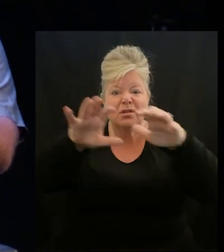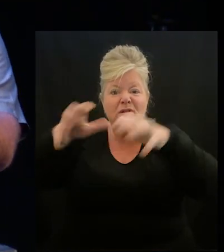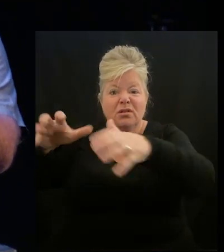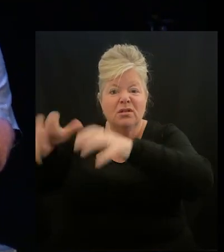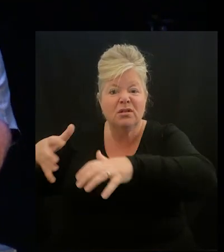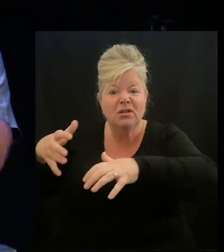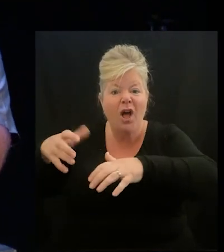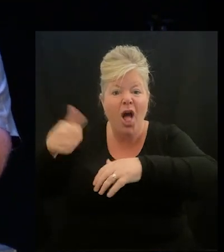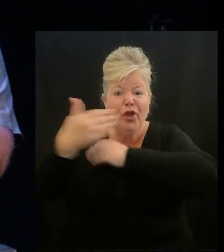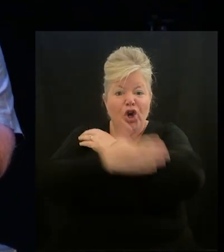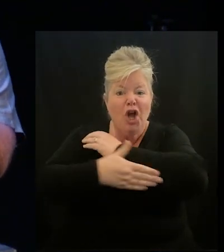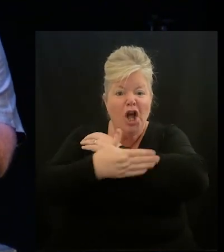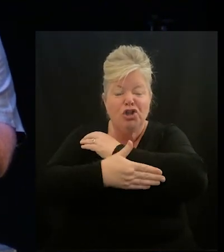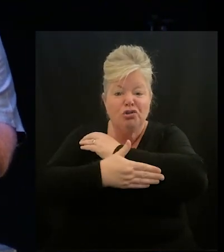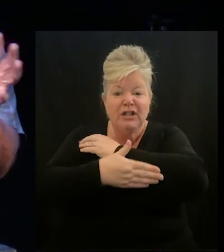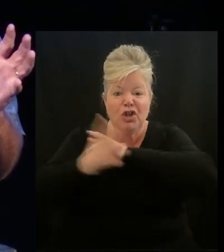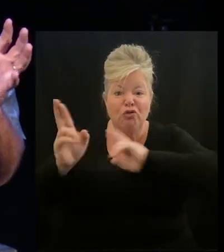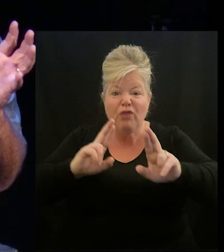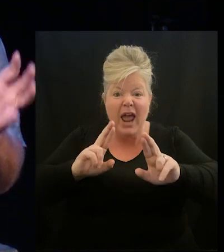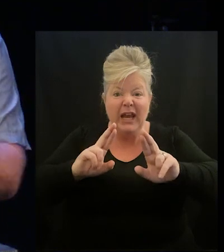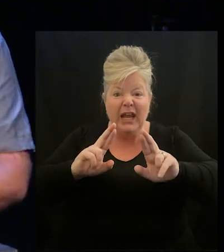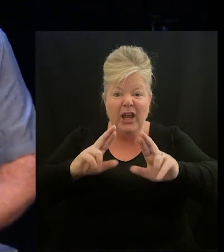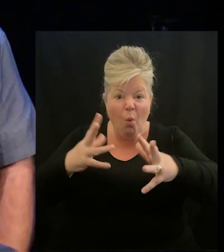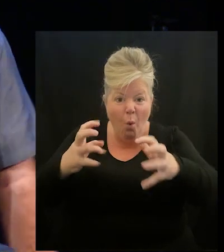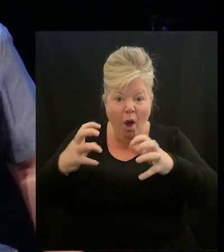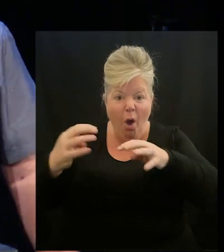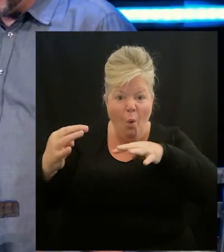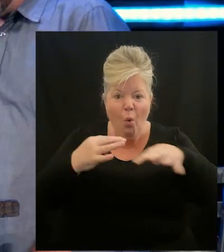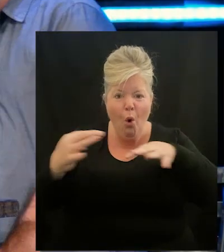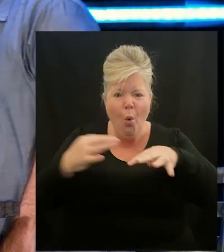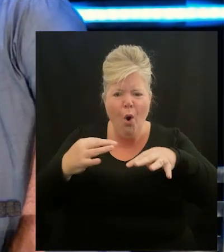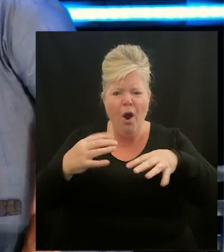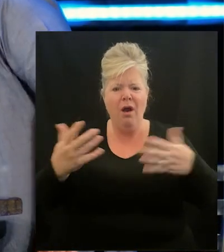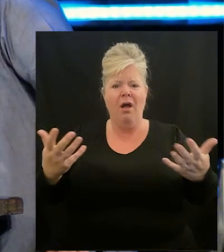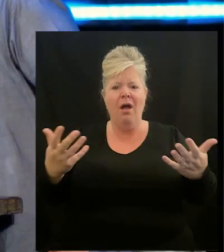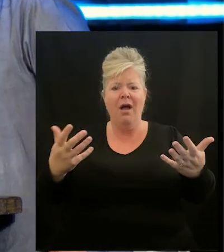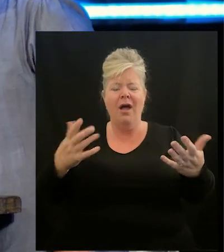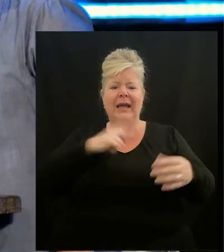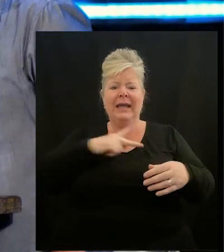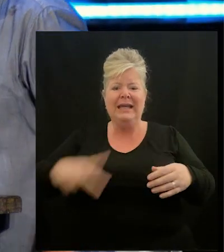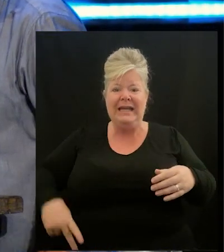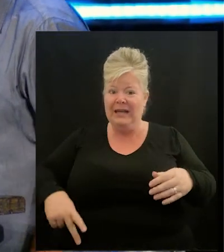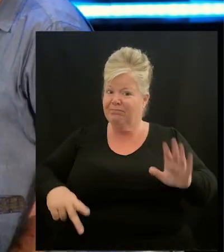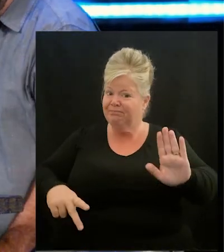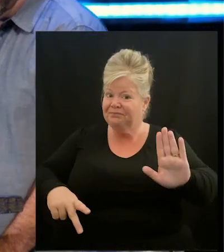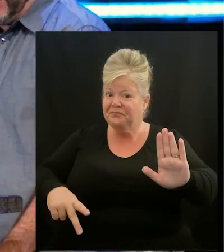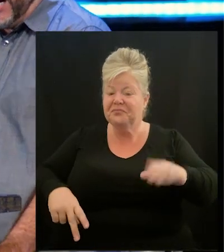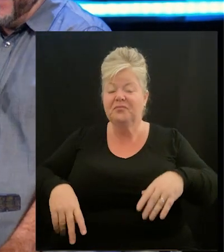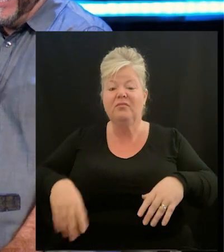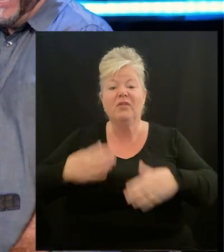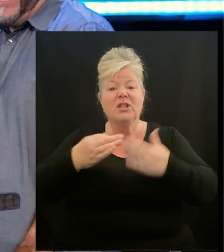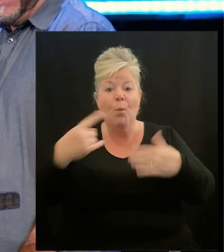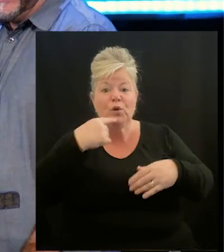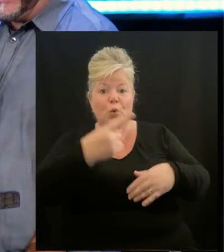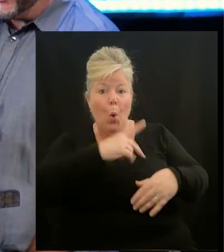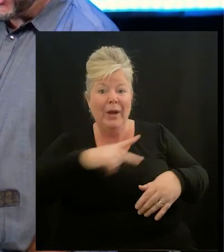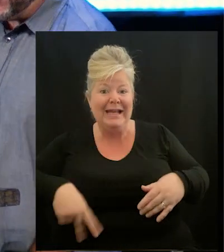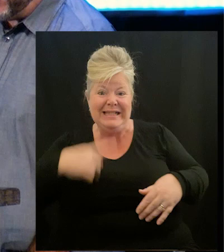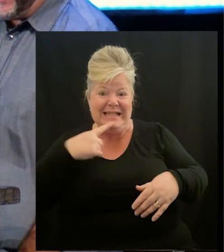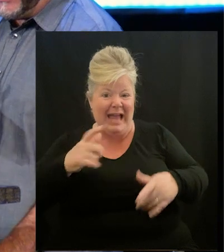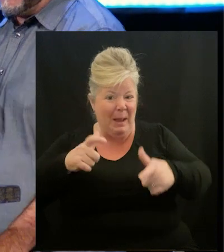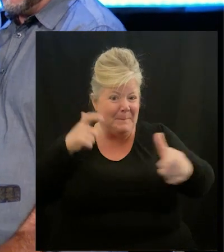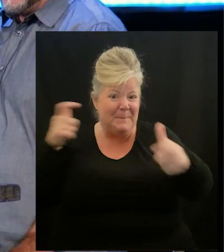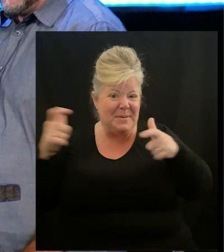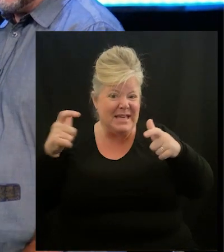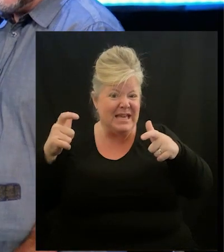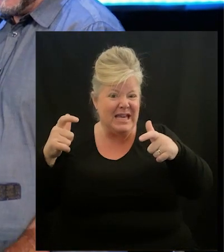mobilizing against him. Verse 2, some people came and told Jehoshaphat, a vast army is coming against you